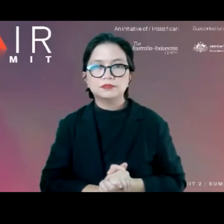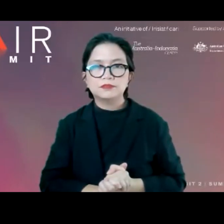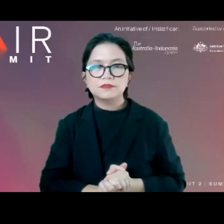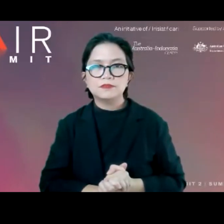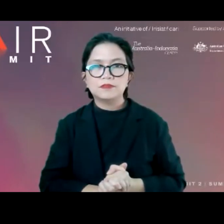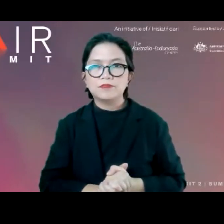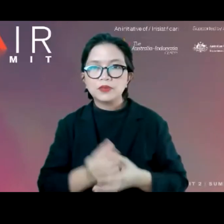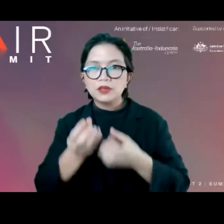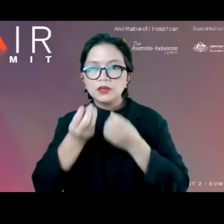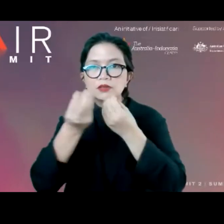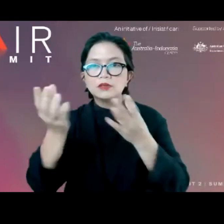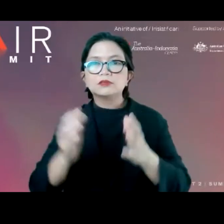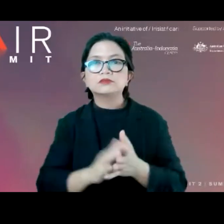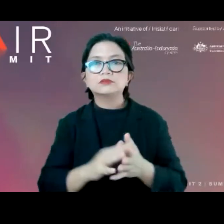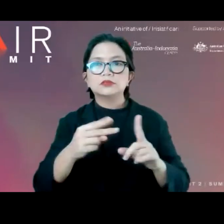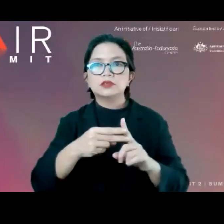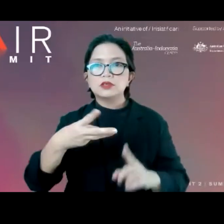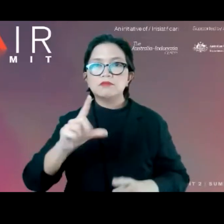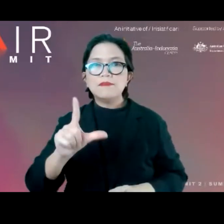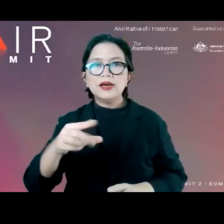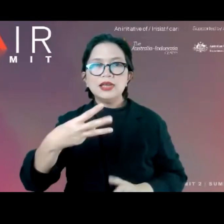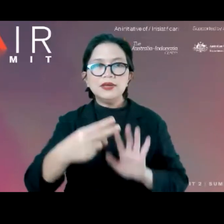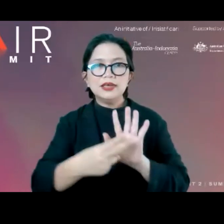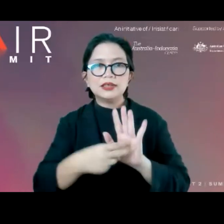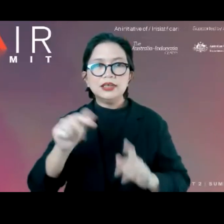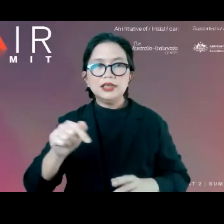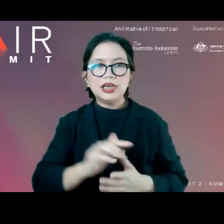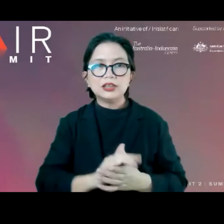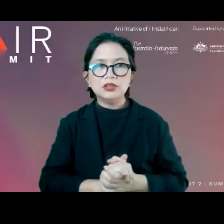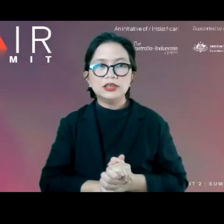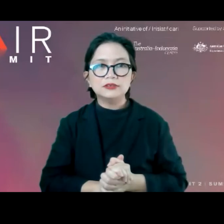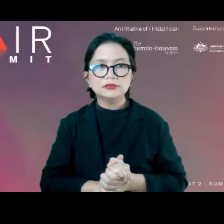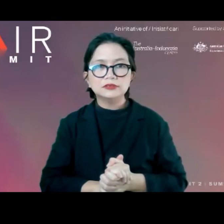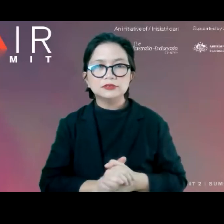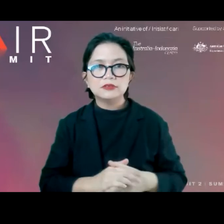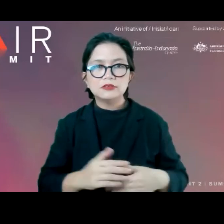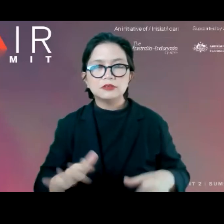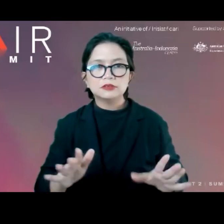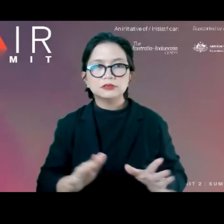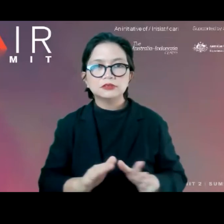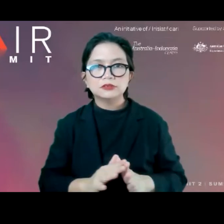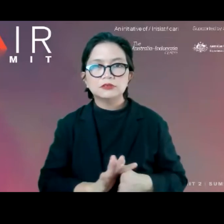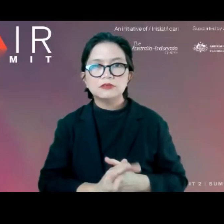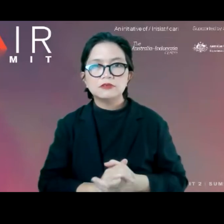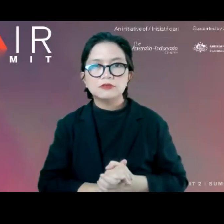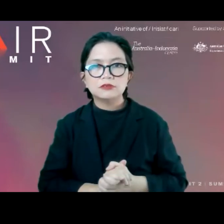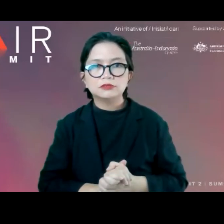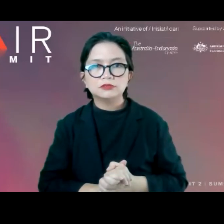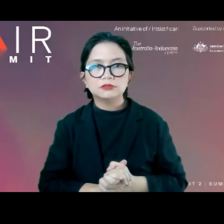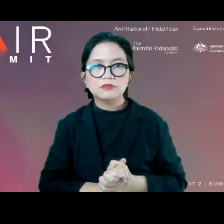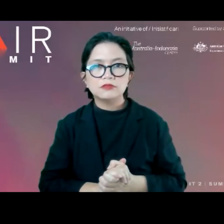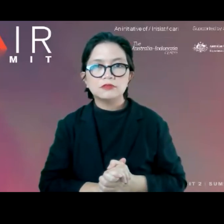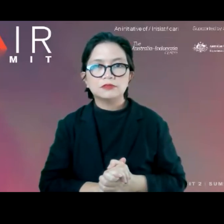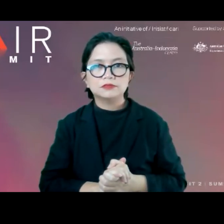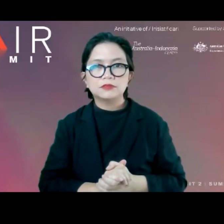collaboration between different universities. We first had in the first session the collaboration between University of